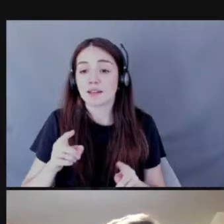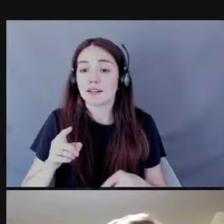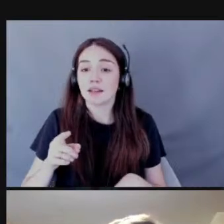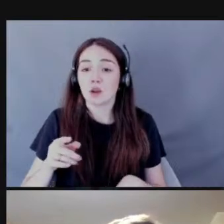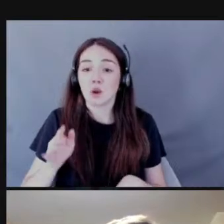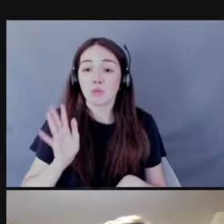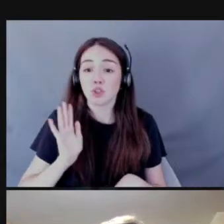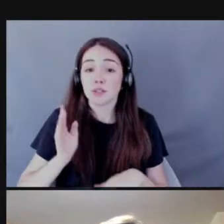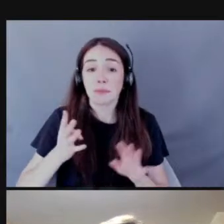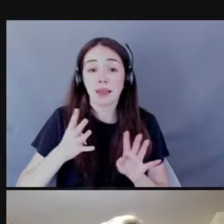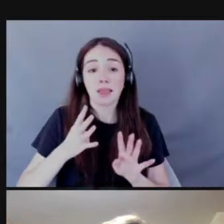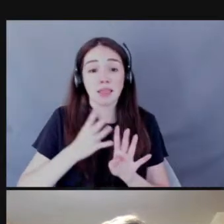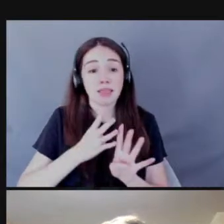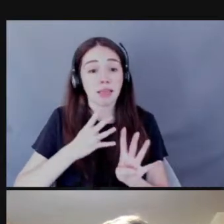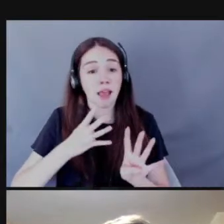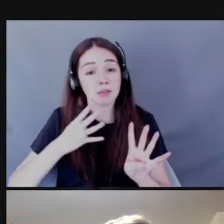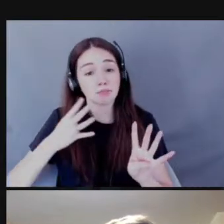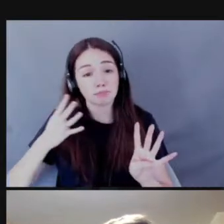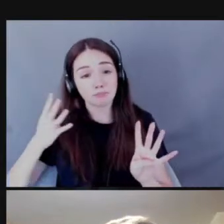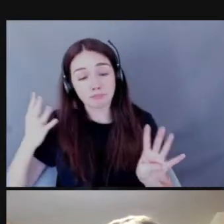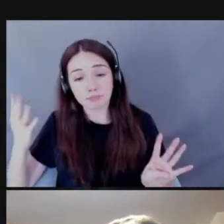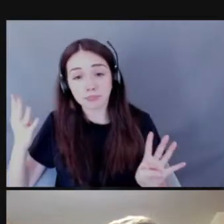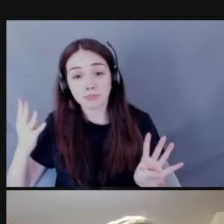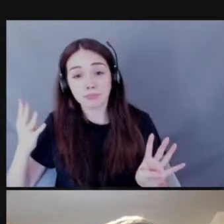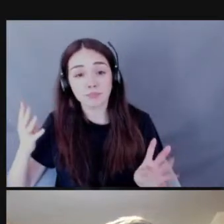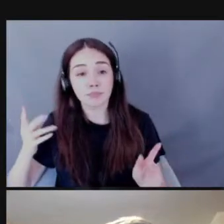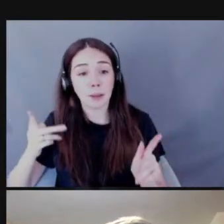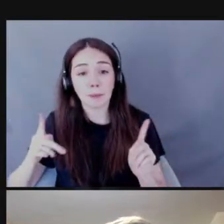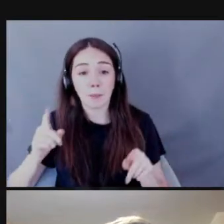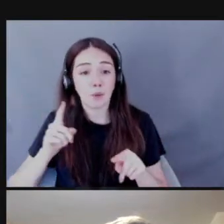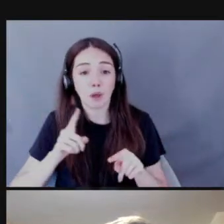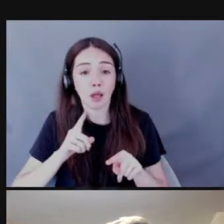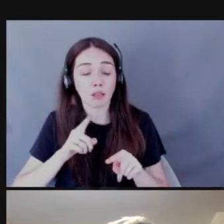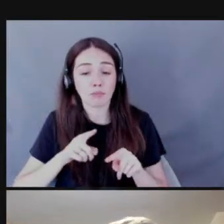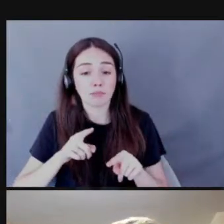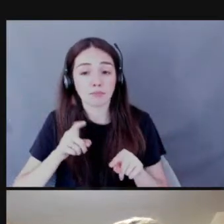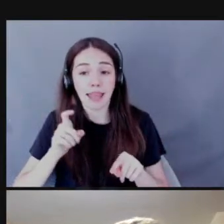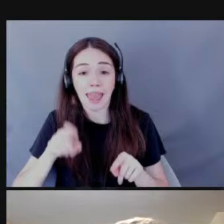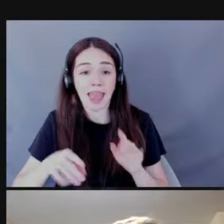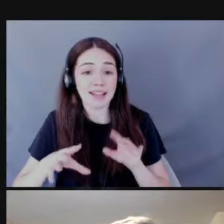so long that they had to be turned away.